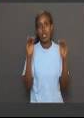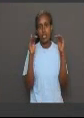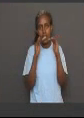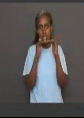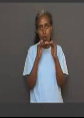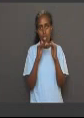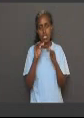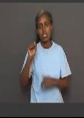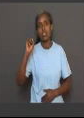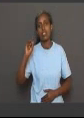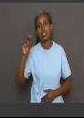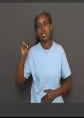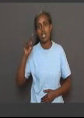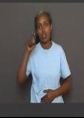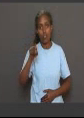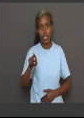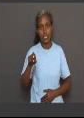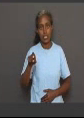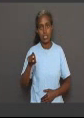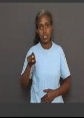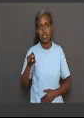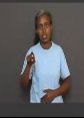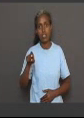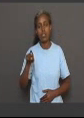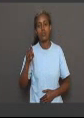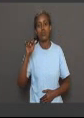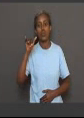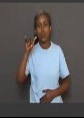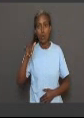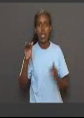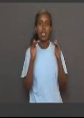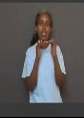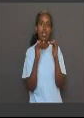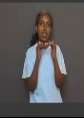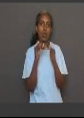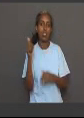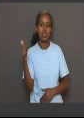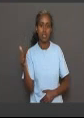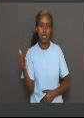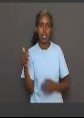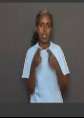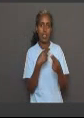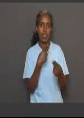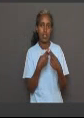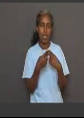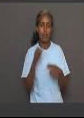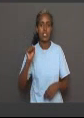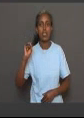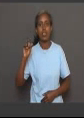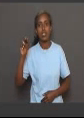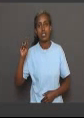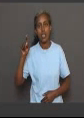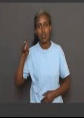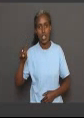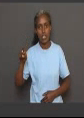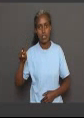the sine of x to y equals a times the sine of